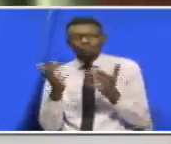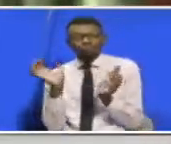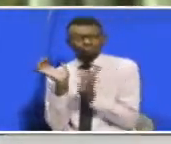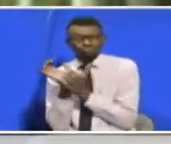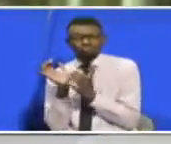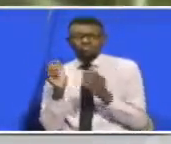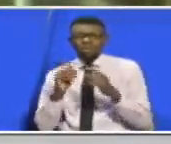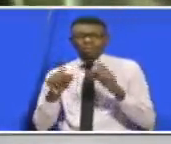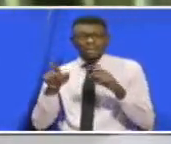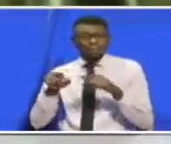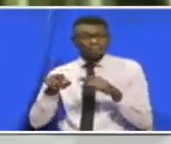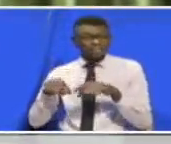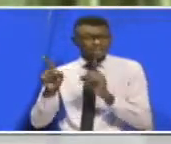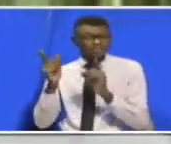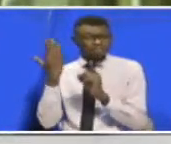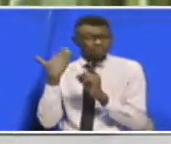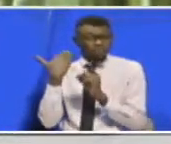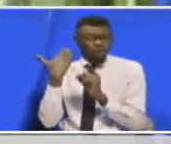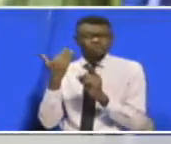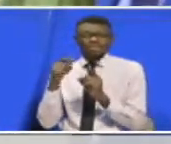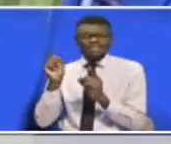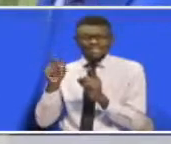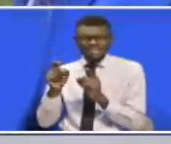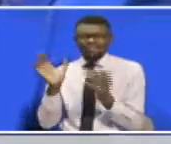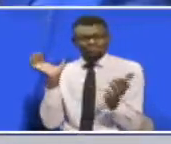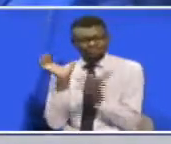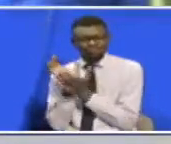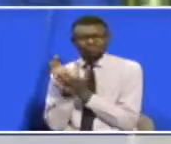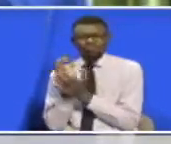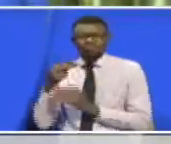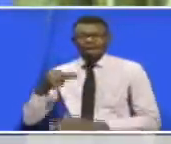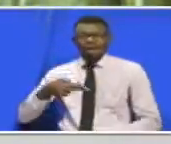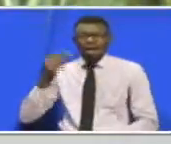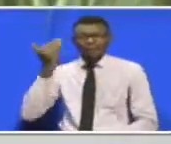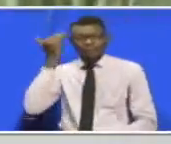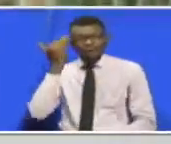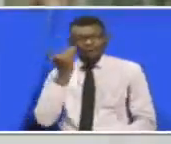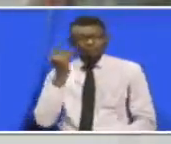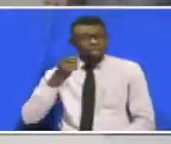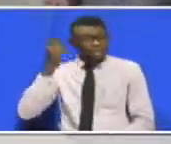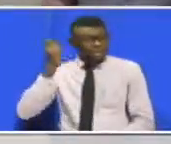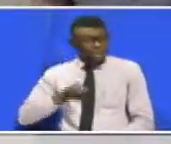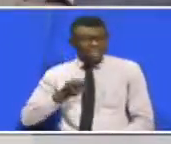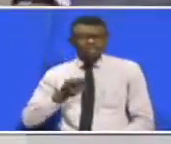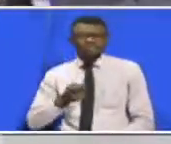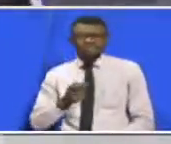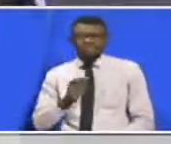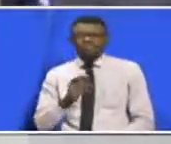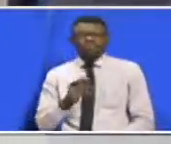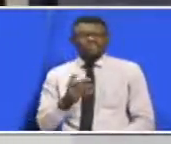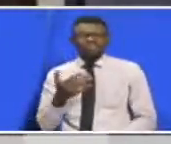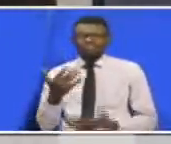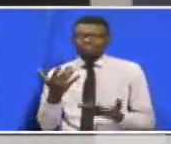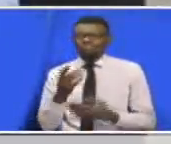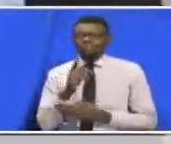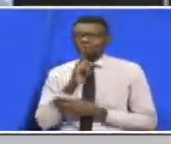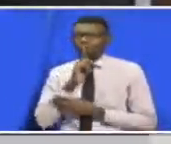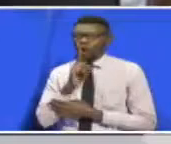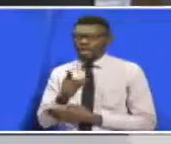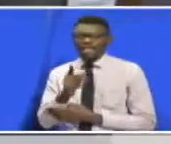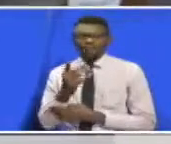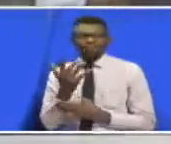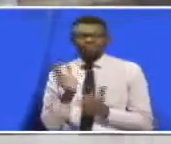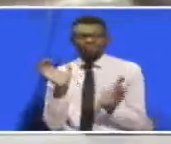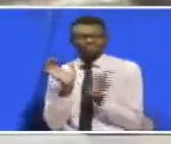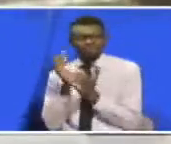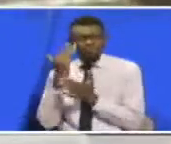to begin serving his four-month jail term after the High Court judge, Justice Anthony Mirima, sentenced him for contempt of court. The DCI